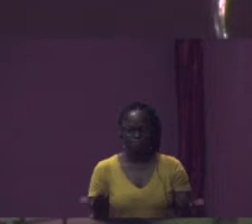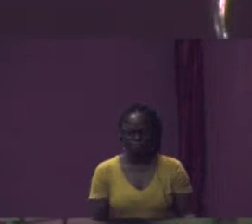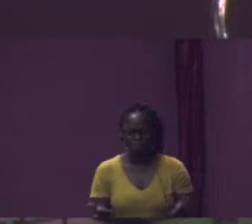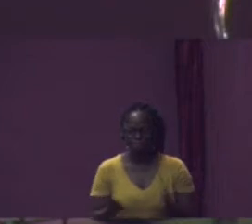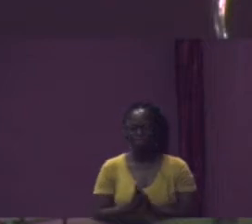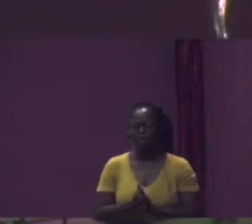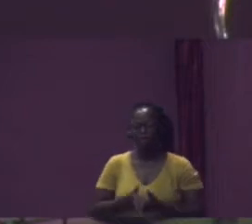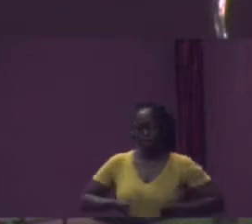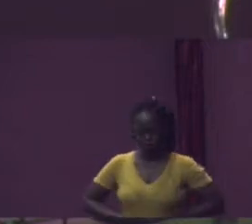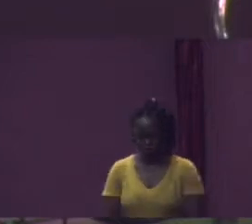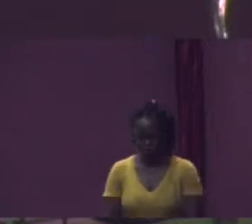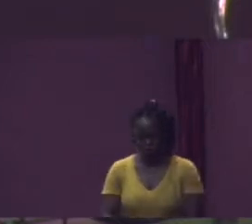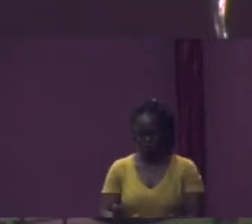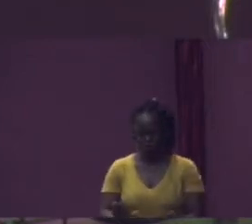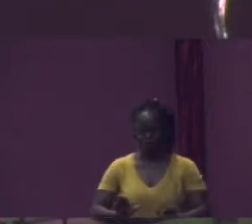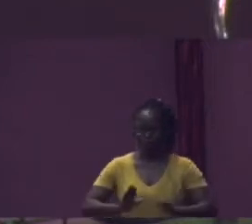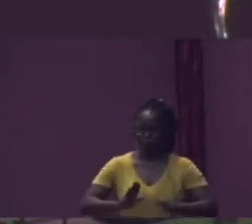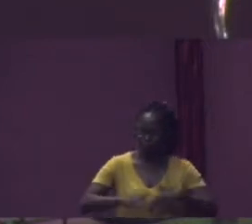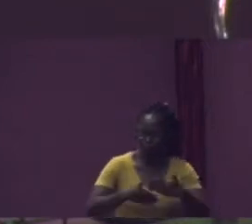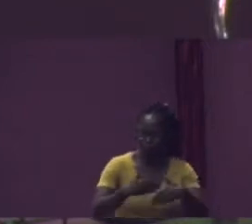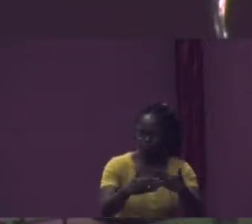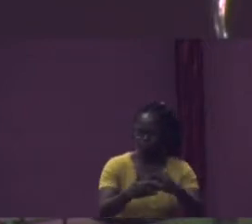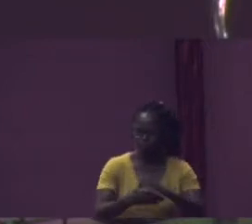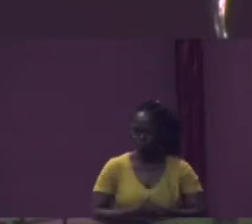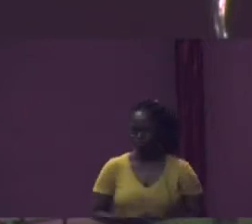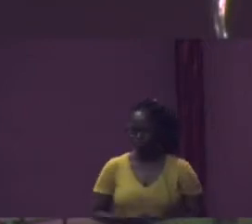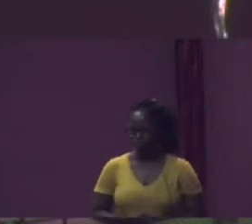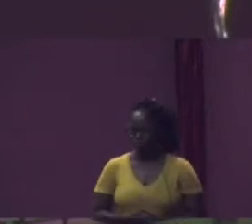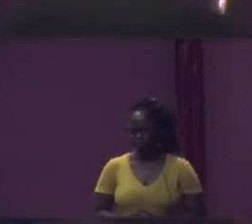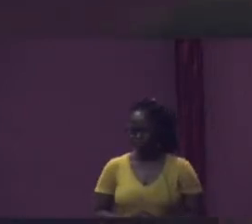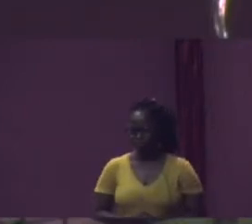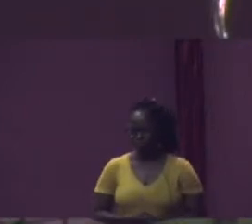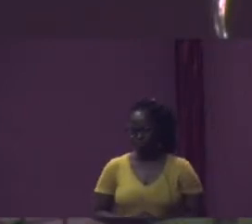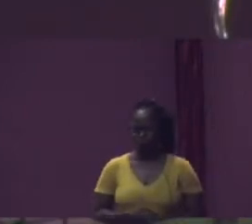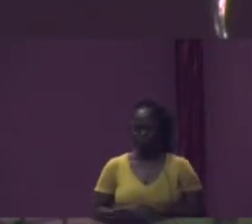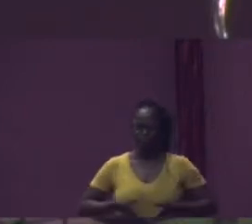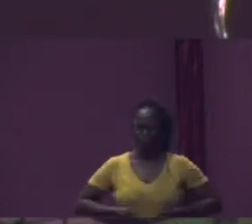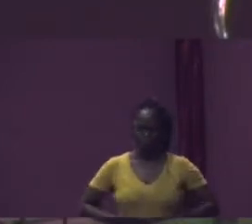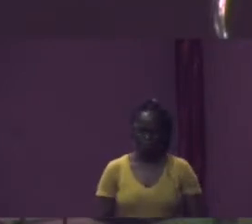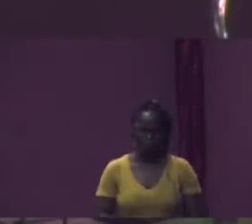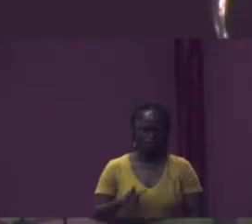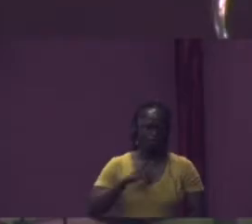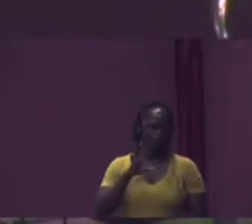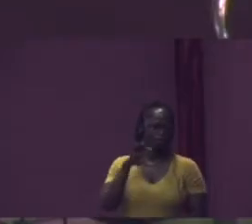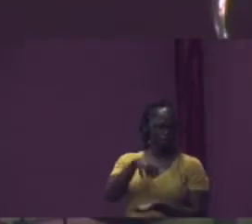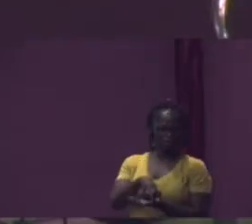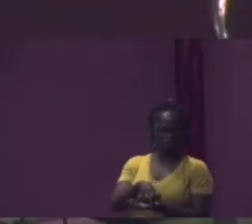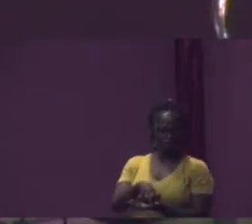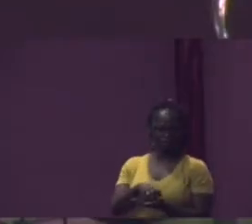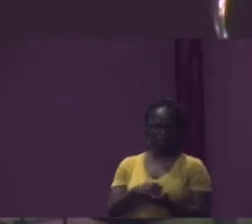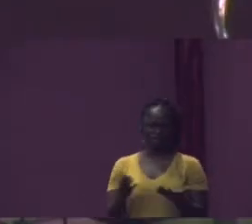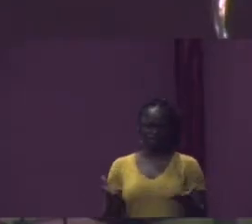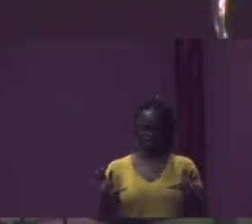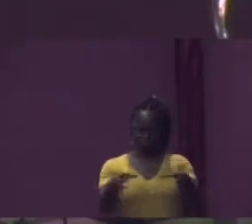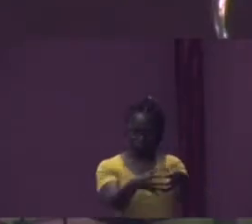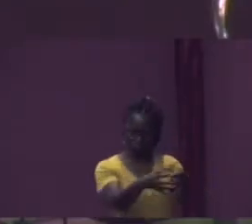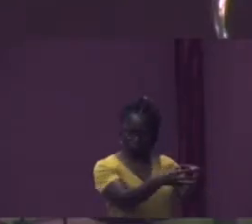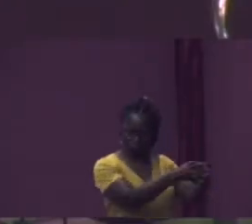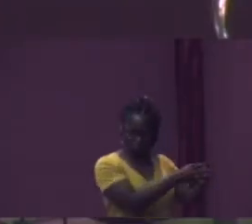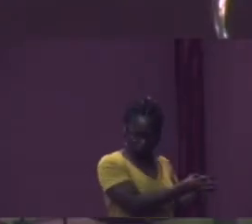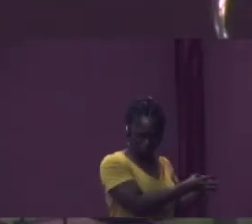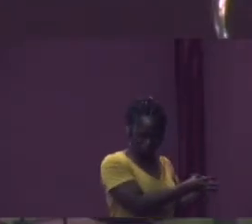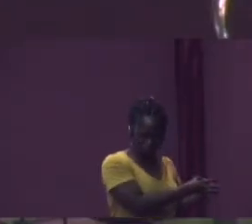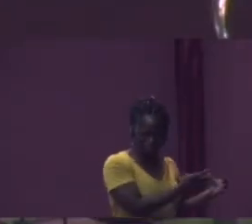longer a member of the local community and connected to the family, as he had been. The deterioration